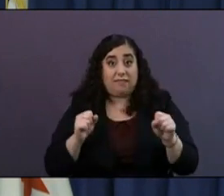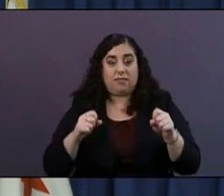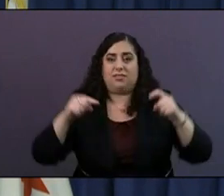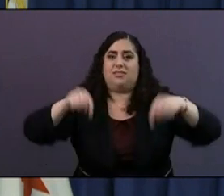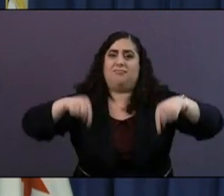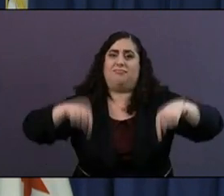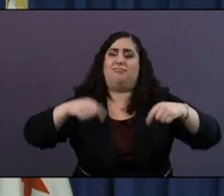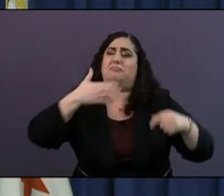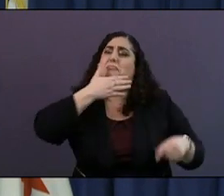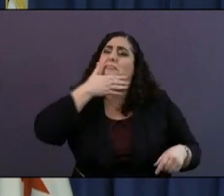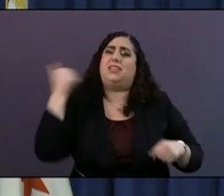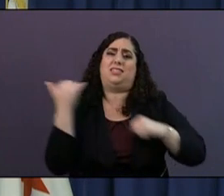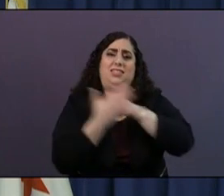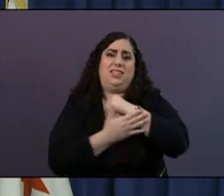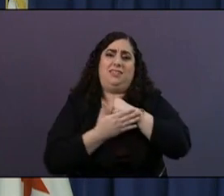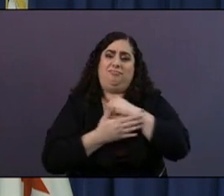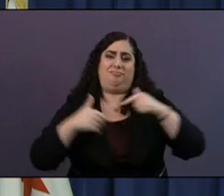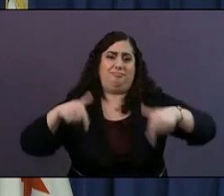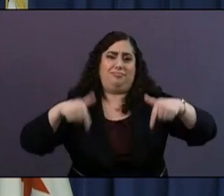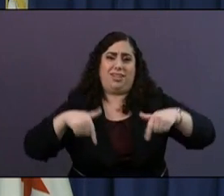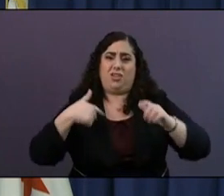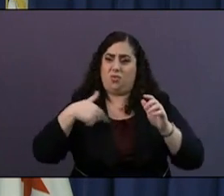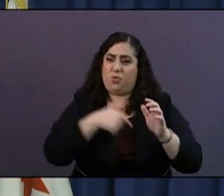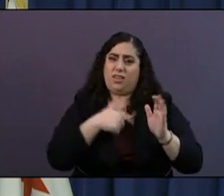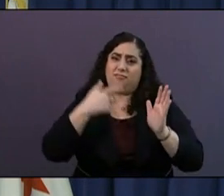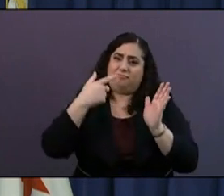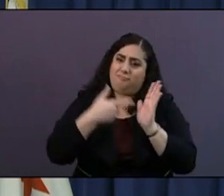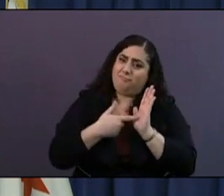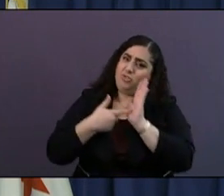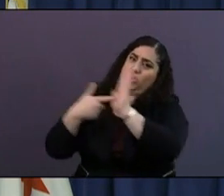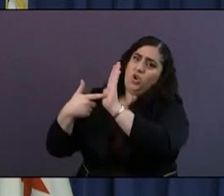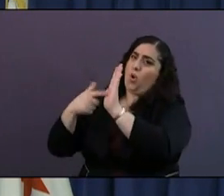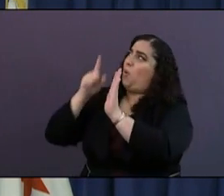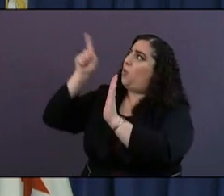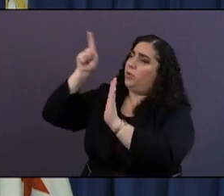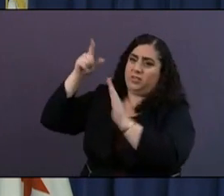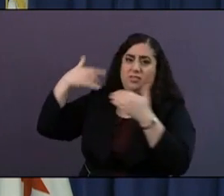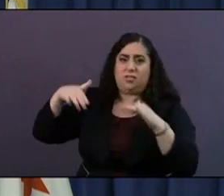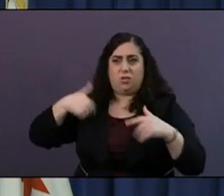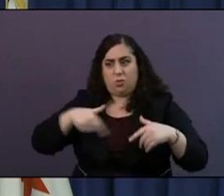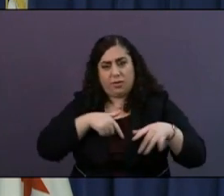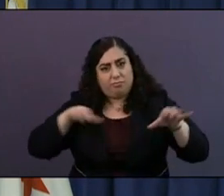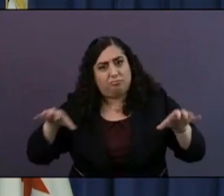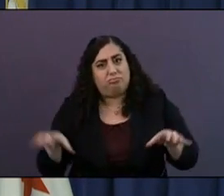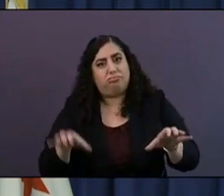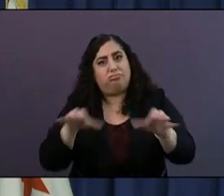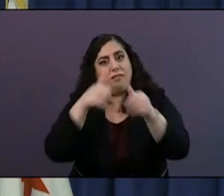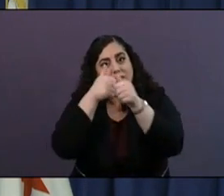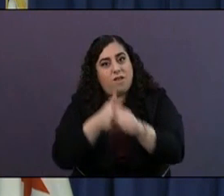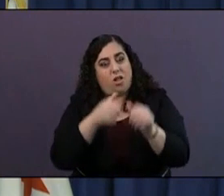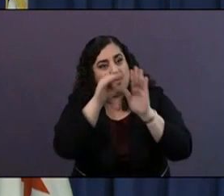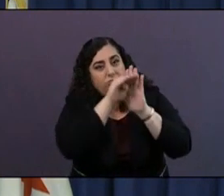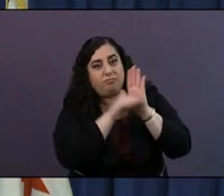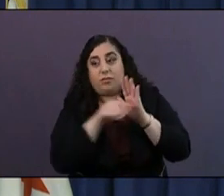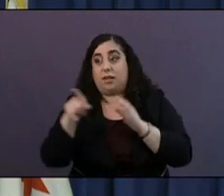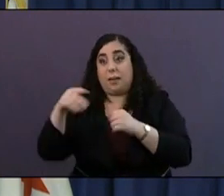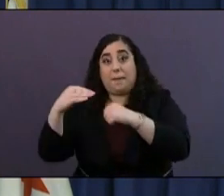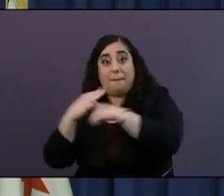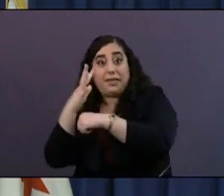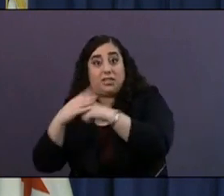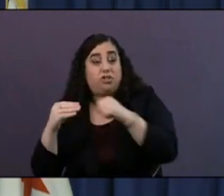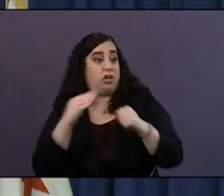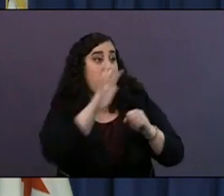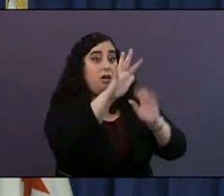Diego County that we have shown our ability to really step up and do a great job, whether we're talking about the beaches, the parks, or other